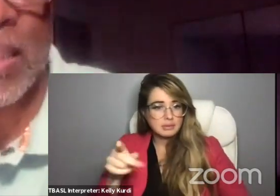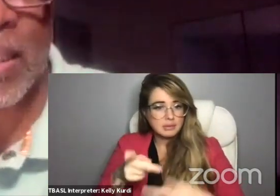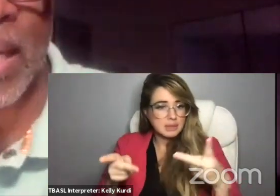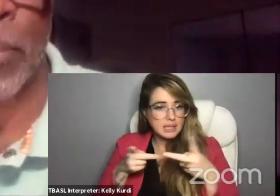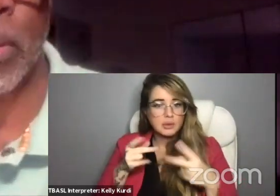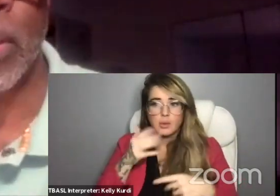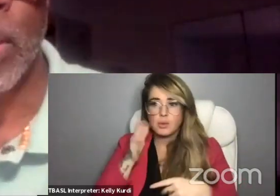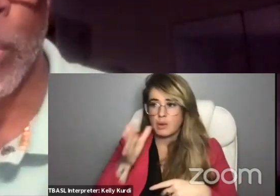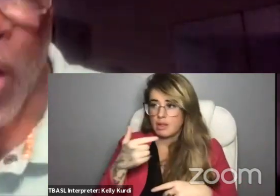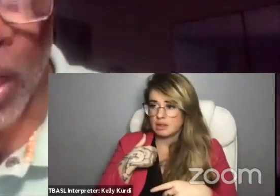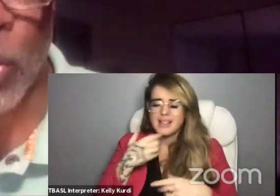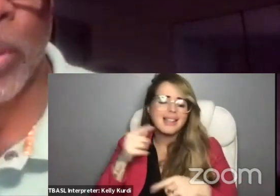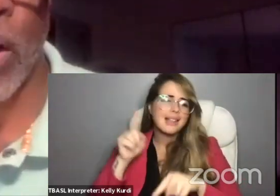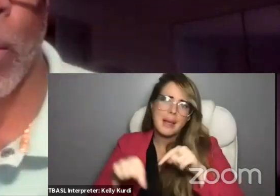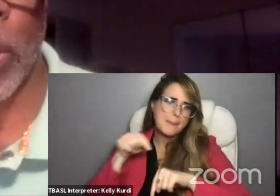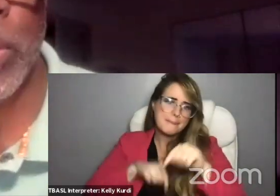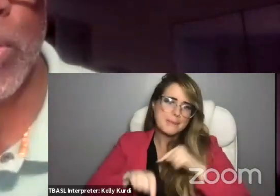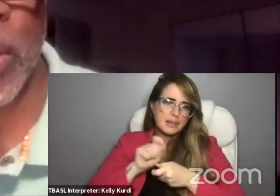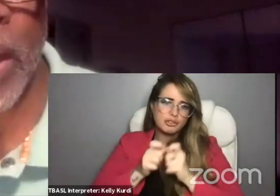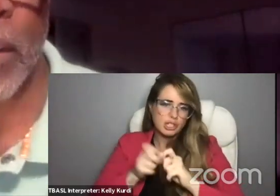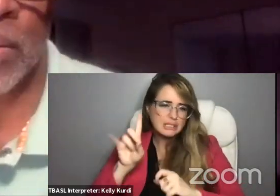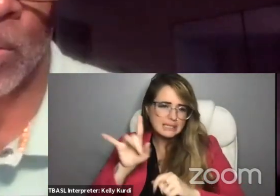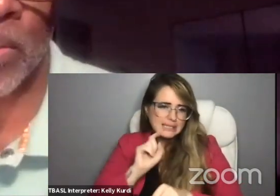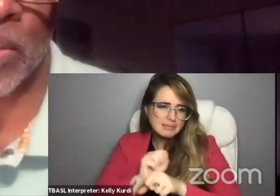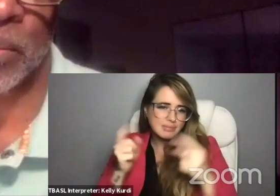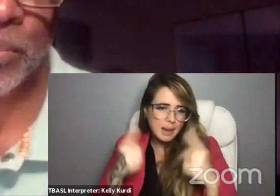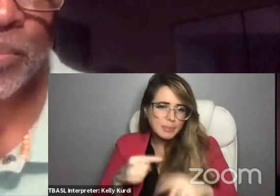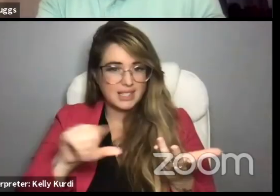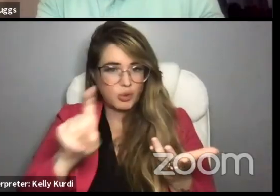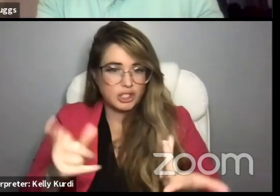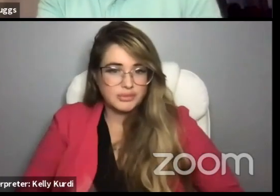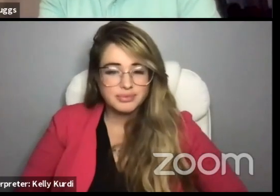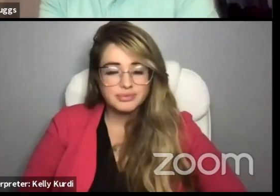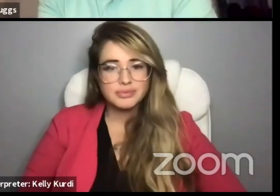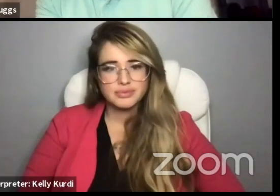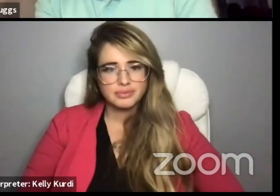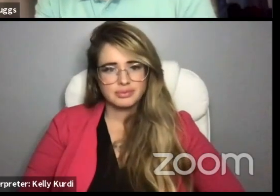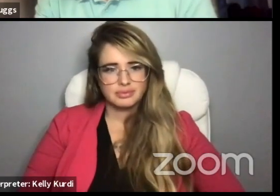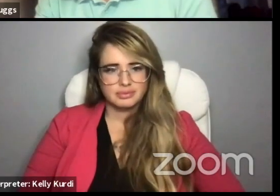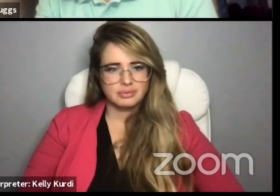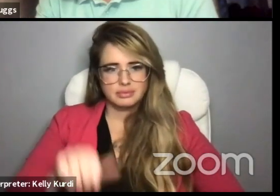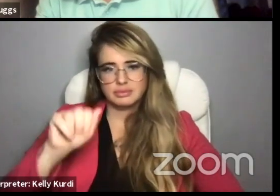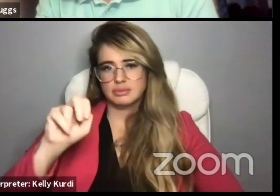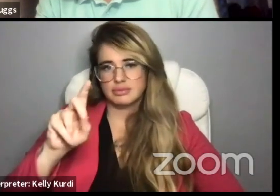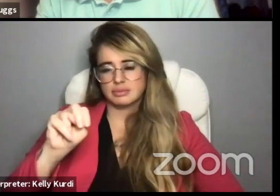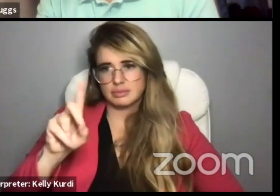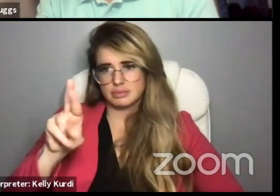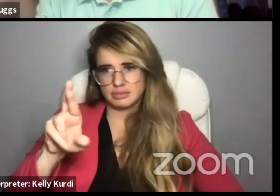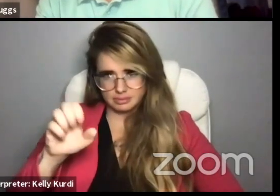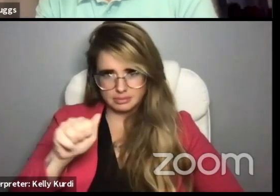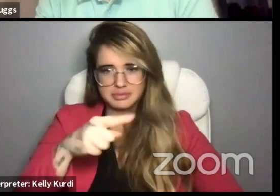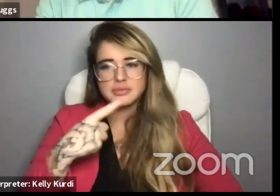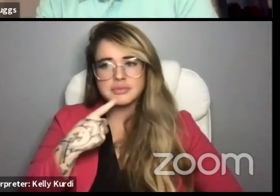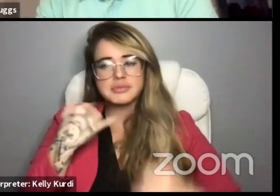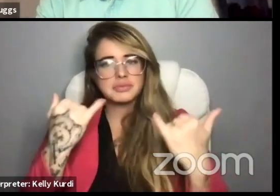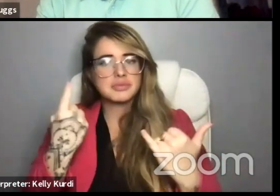things. It did happen. We are who we are. What do we do now is the question. Thank you for that. So here's something that's